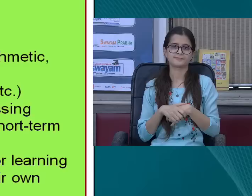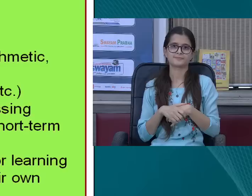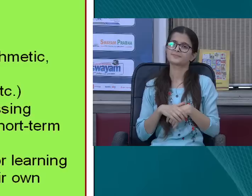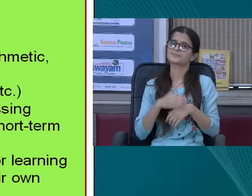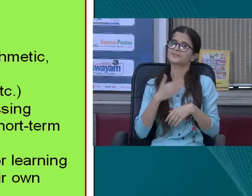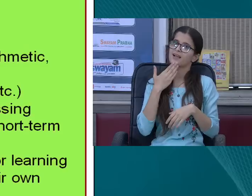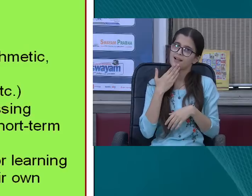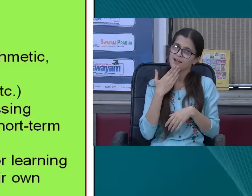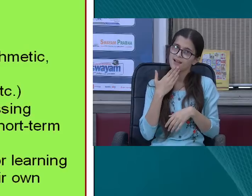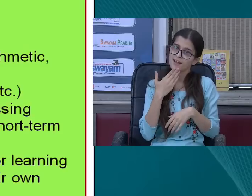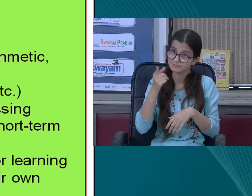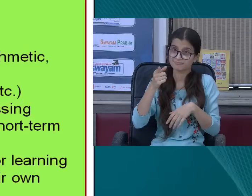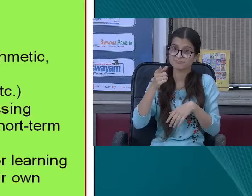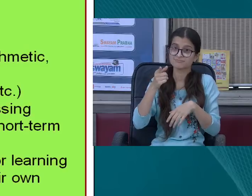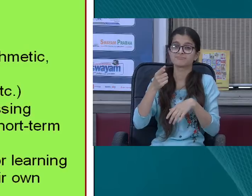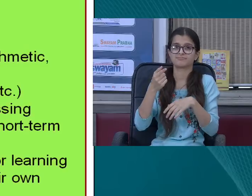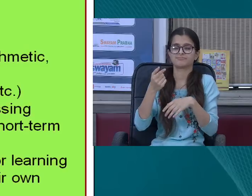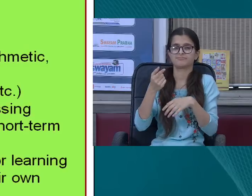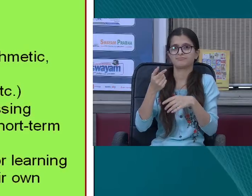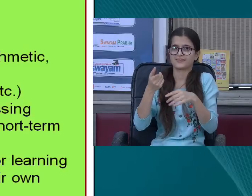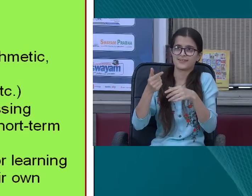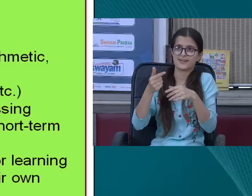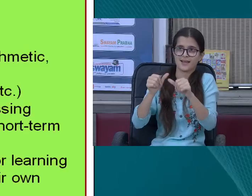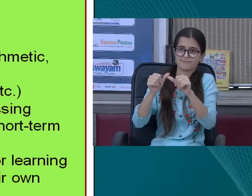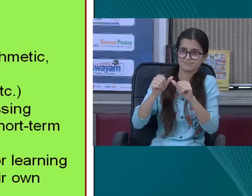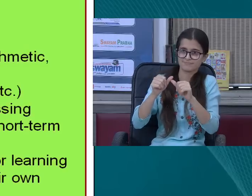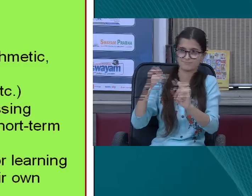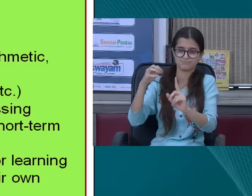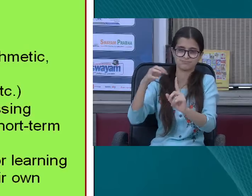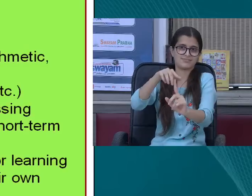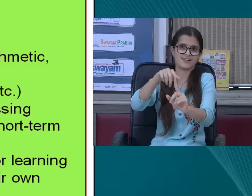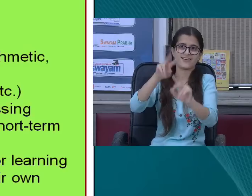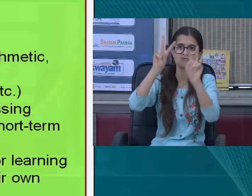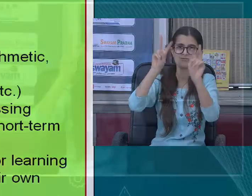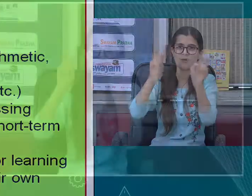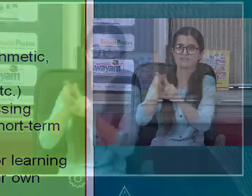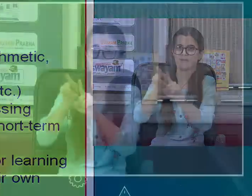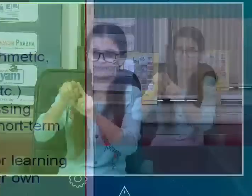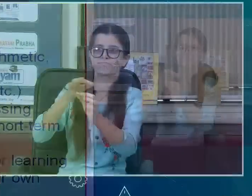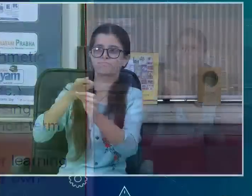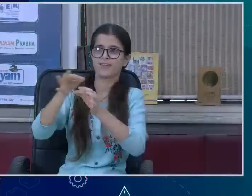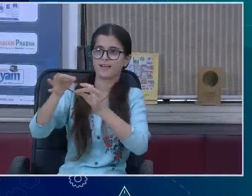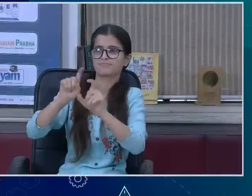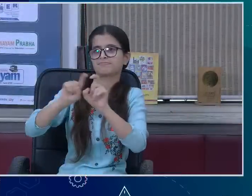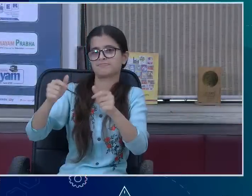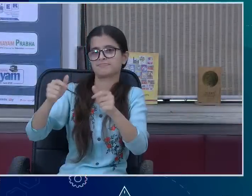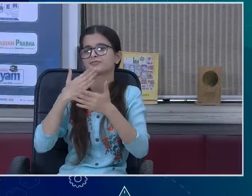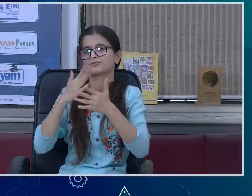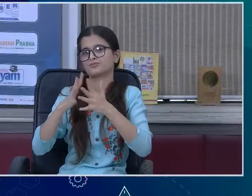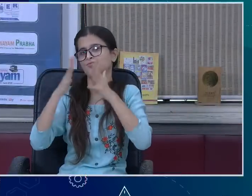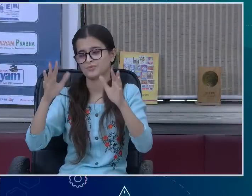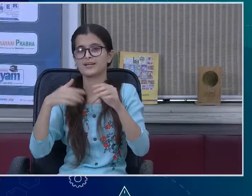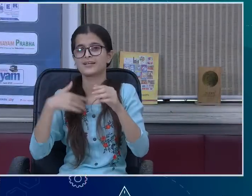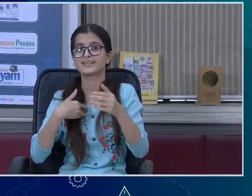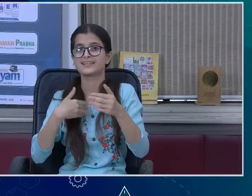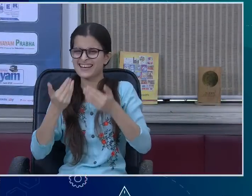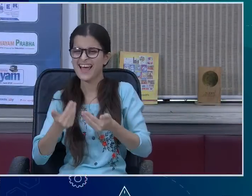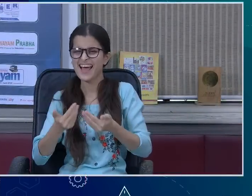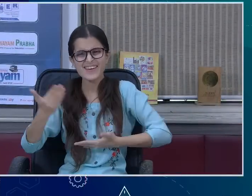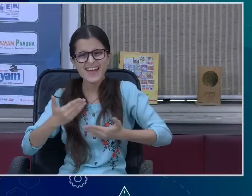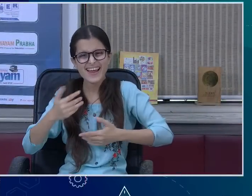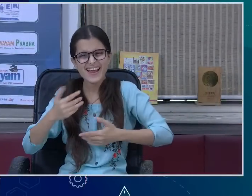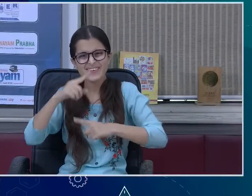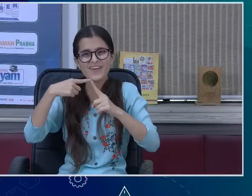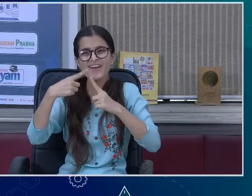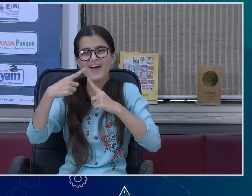Thank you so much, ma'am, for throwing light. Yeah, thank you so much, ma'am, for throwing light on the question, the topic. Ma'am, if we talk about behavior, so what do you